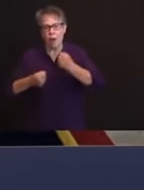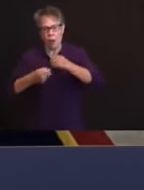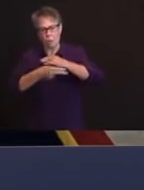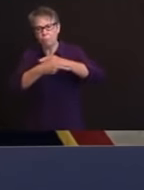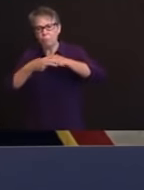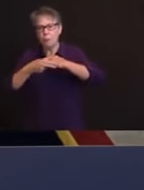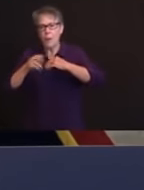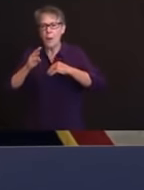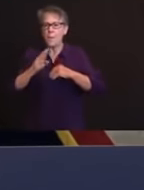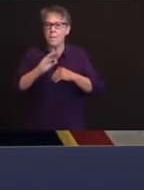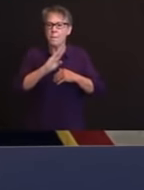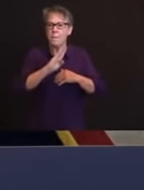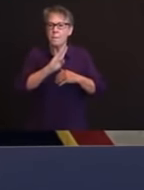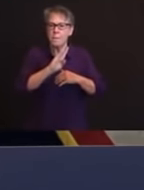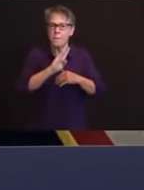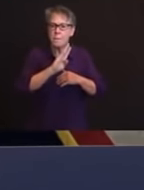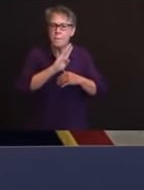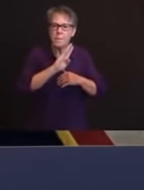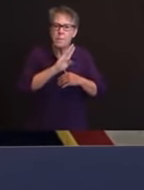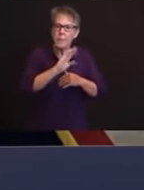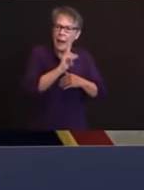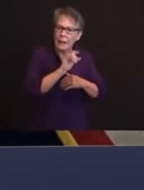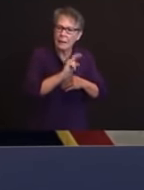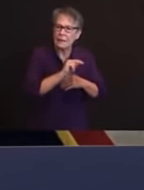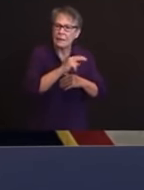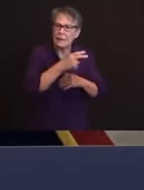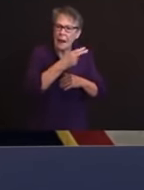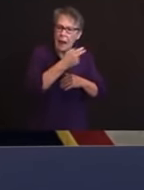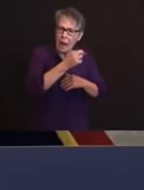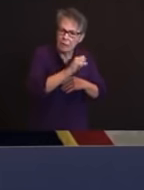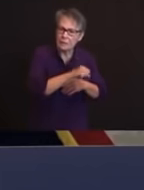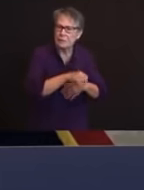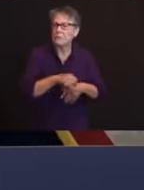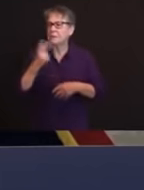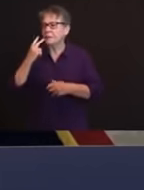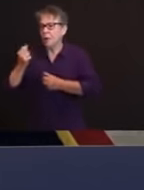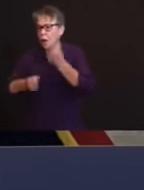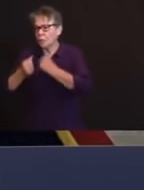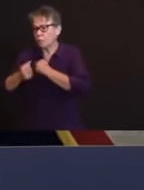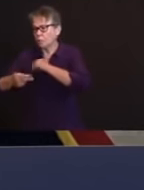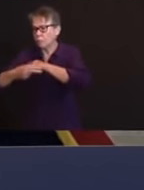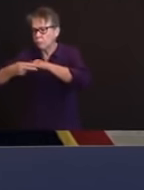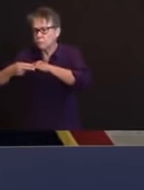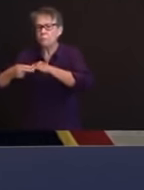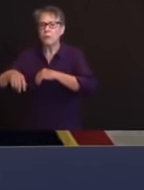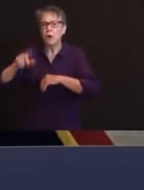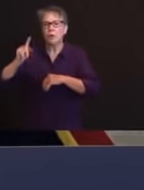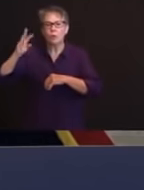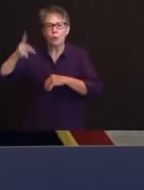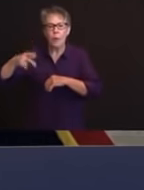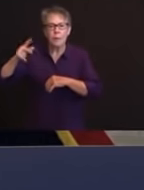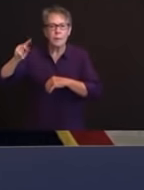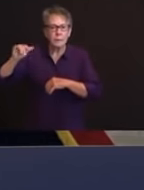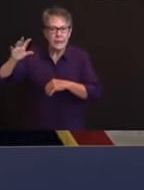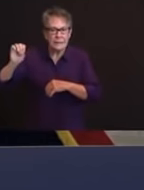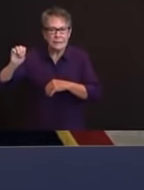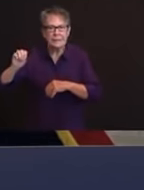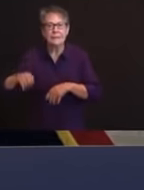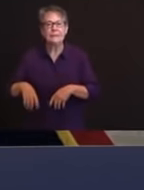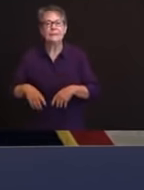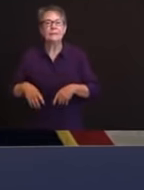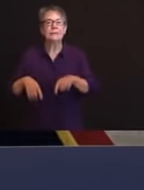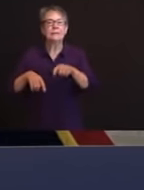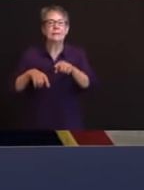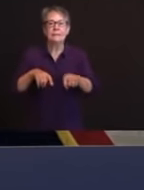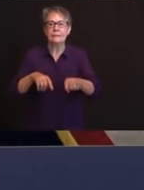Trump-Pence bumper stickers. I even saw one erratic driver that had a Murphy 2017 bumper sticker, I think. But the